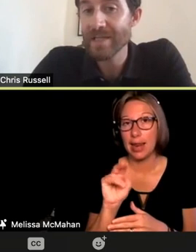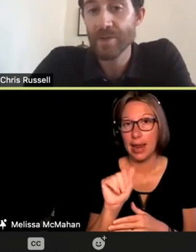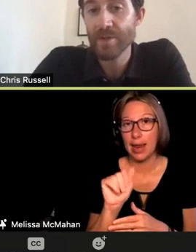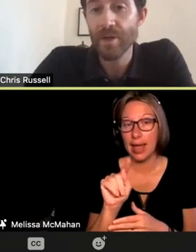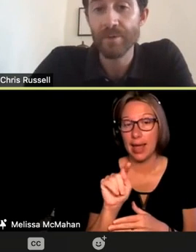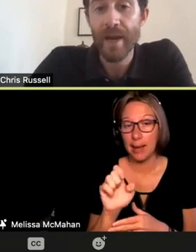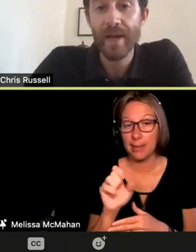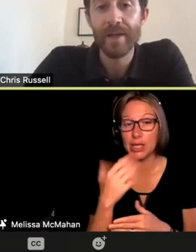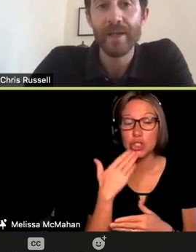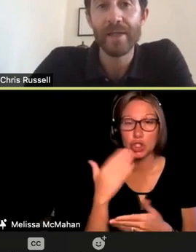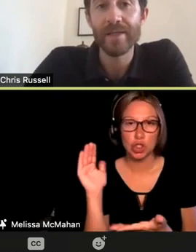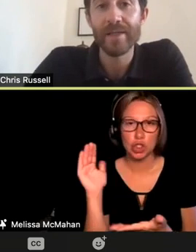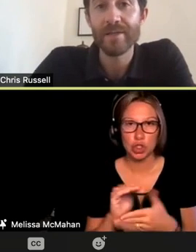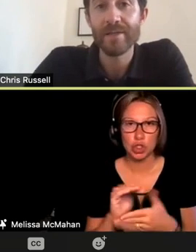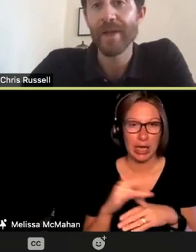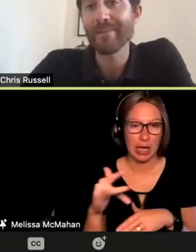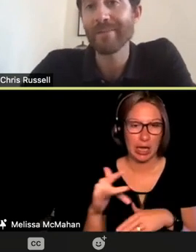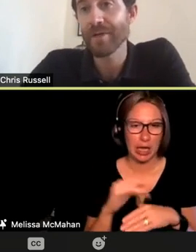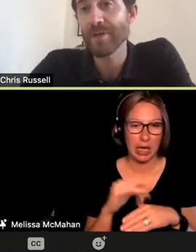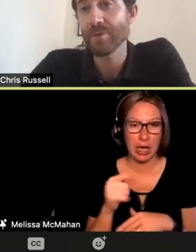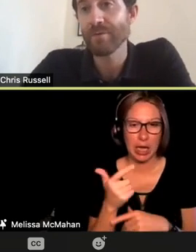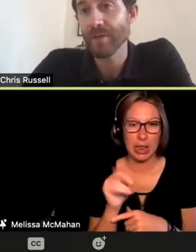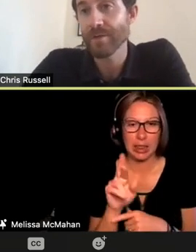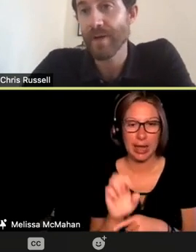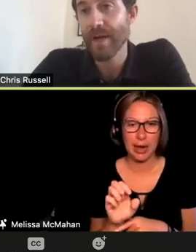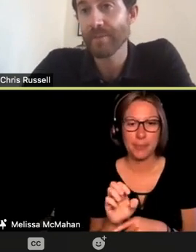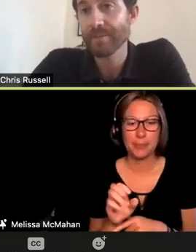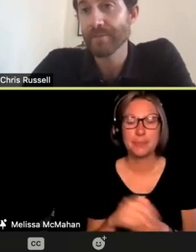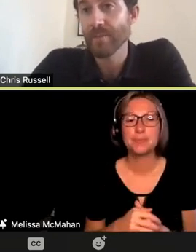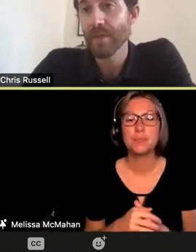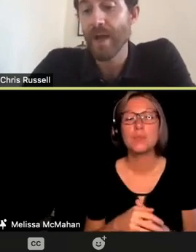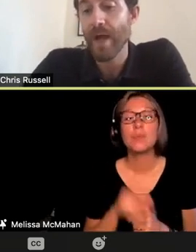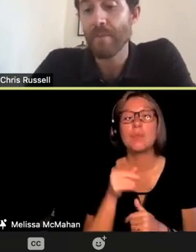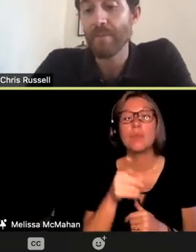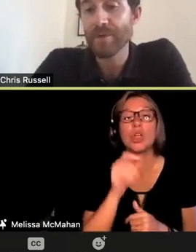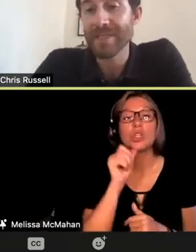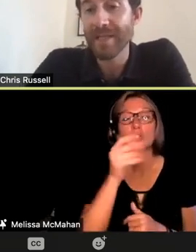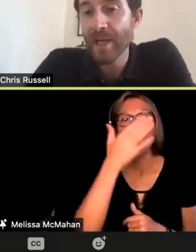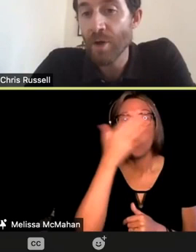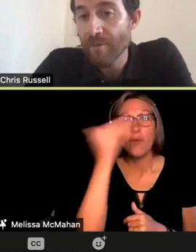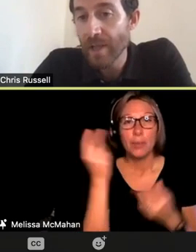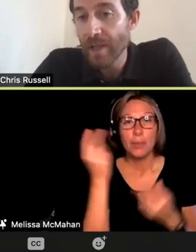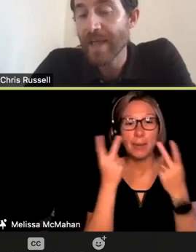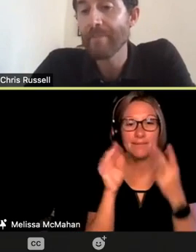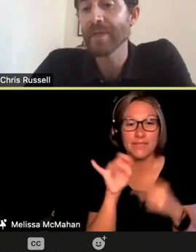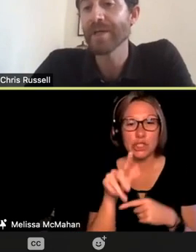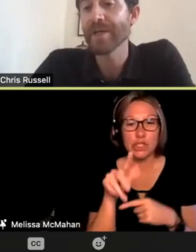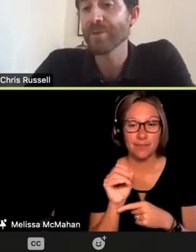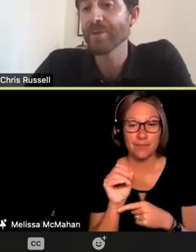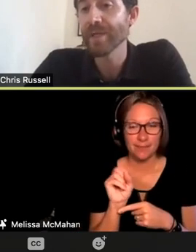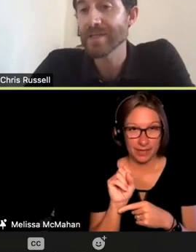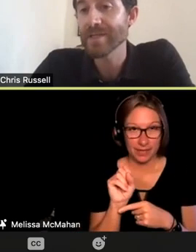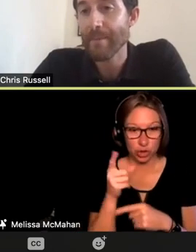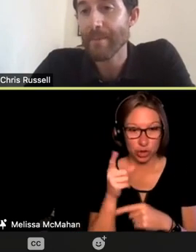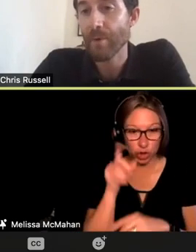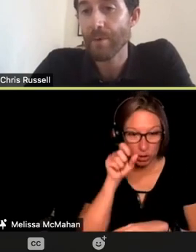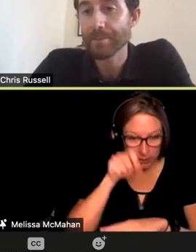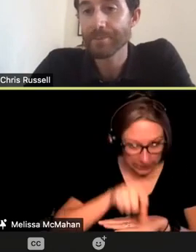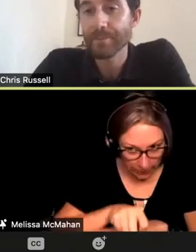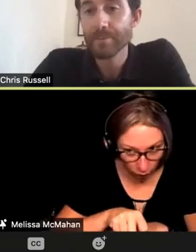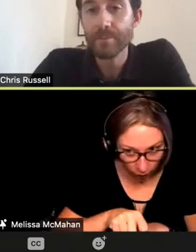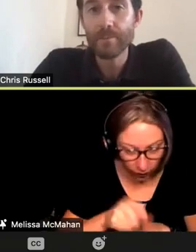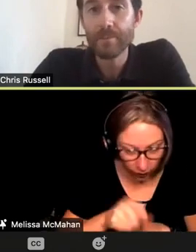with this last picture on the right is don't forget about visual fields, right? She's leaning over like that because she really needs a